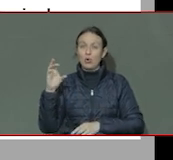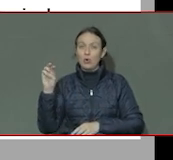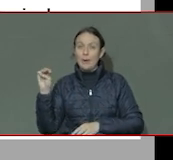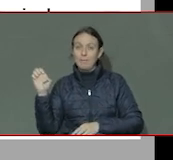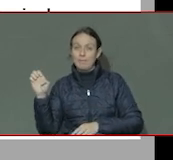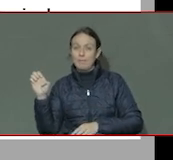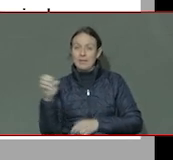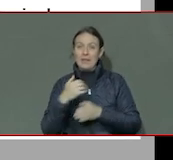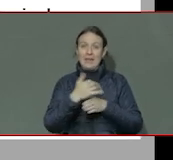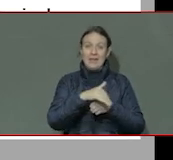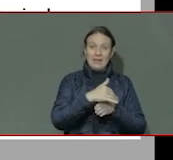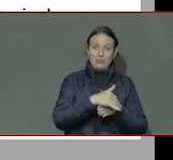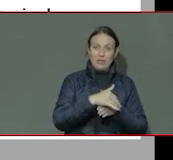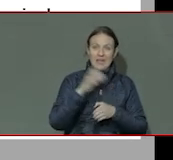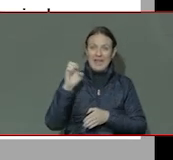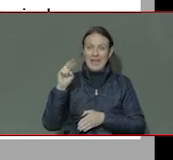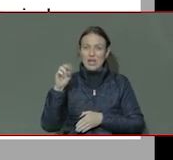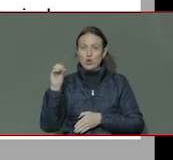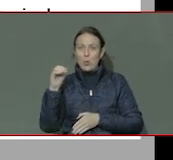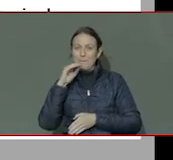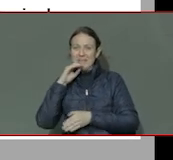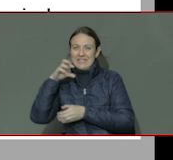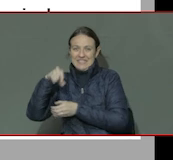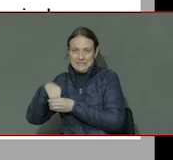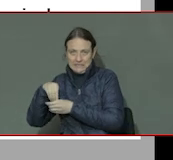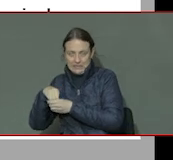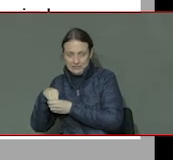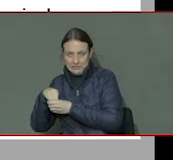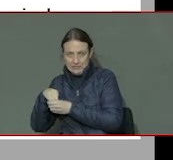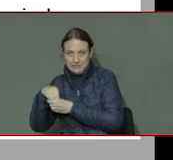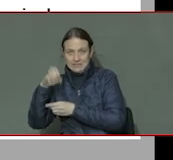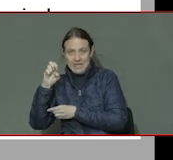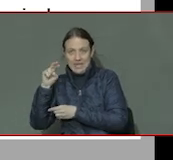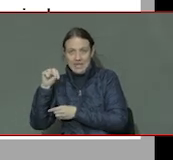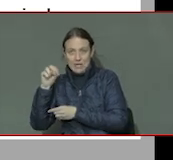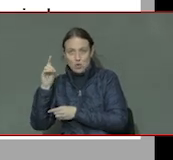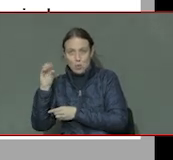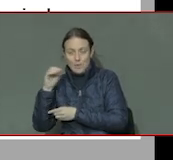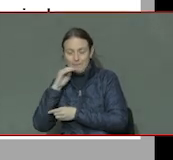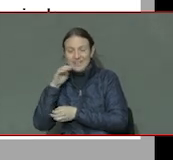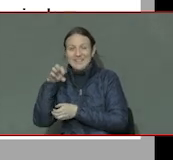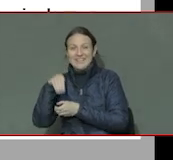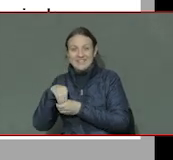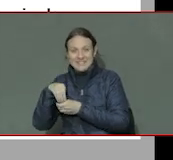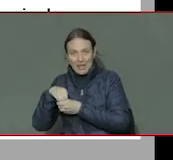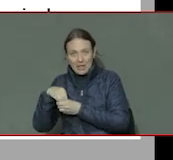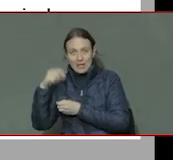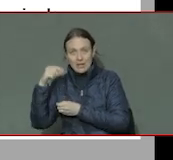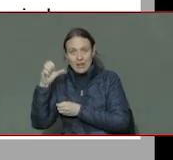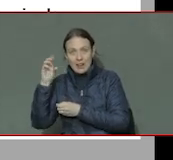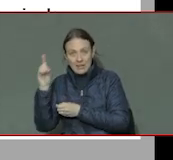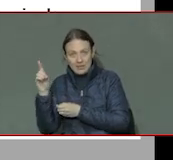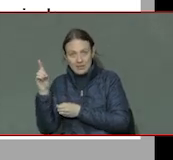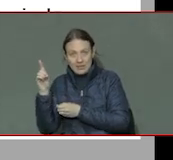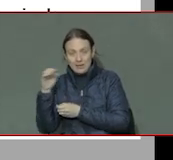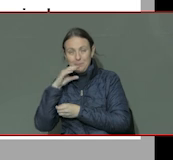gland, endo always means inside. So endo means it's going to be into